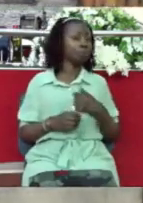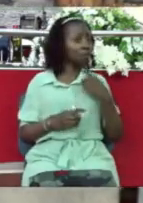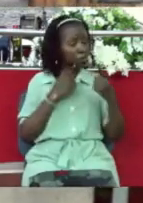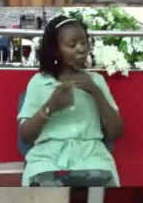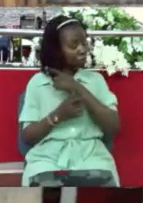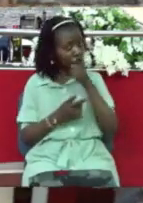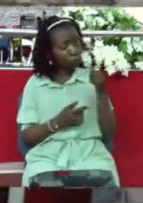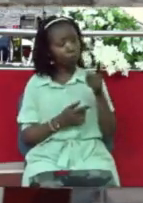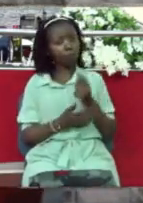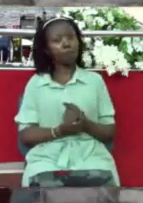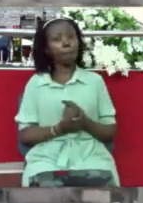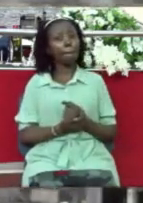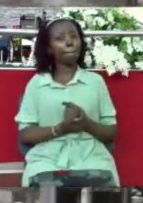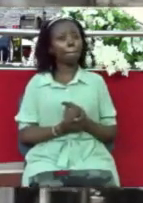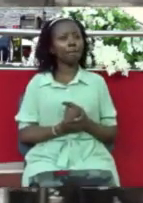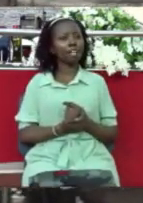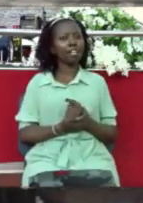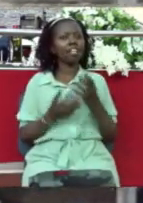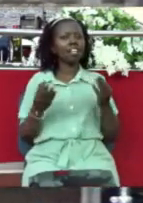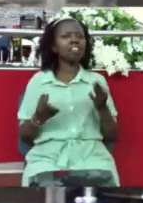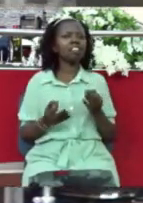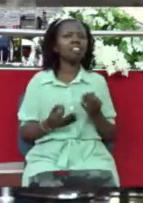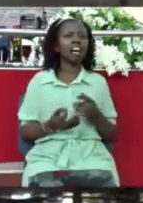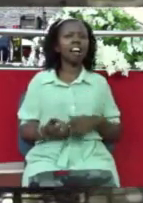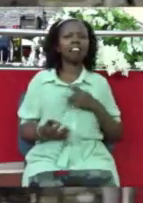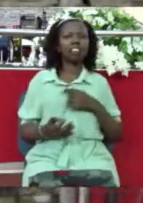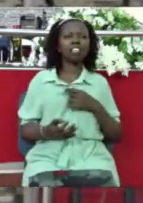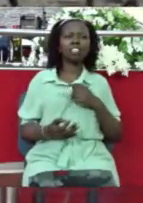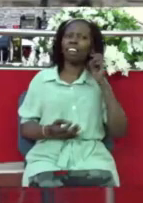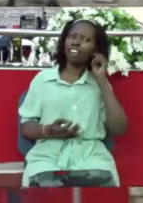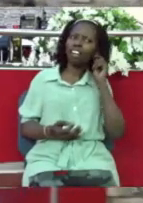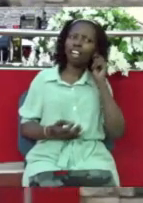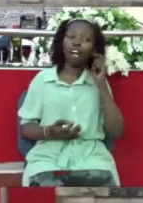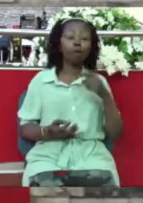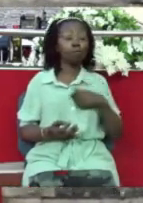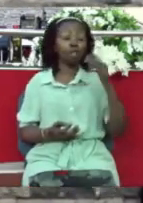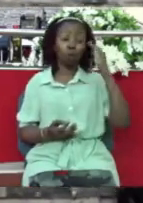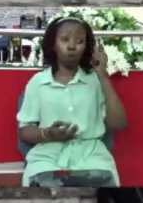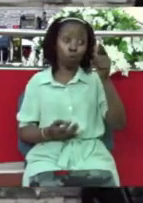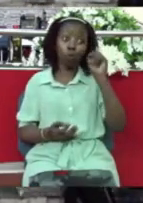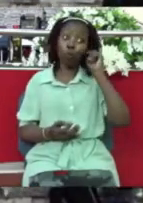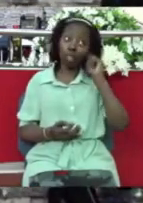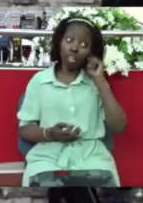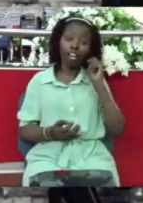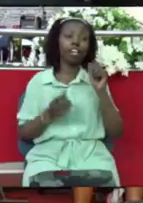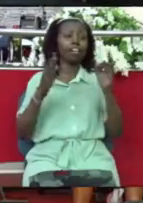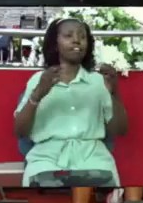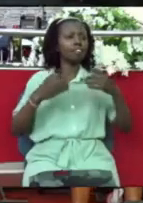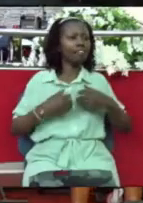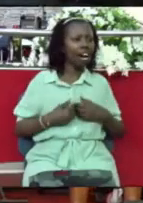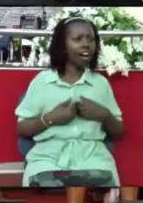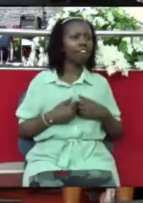you. Na kunenea wewe. Na hata ukijifanya usikii unasikia. Even if you pretend you can't hear me, yani ukiwa nazo na kama hauna